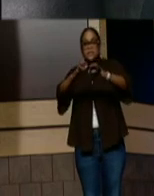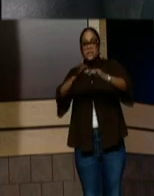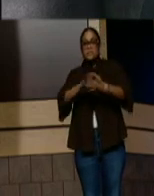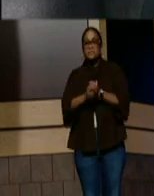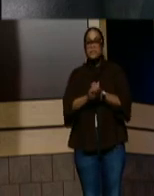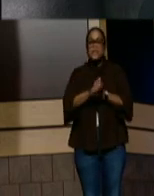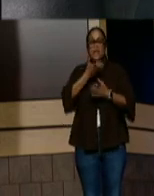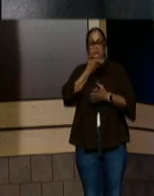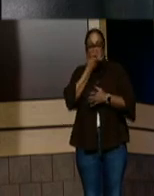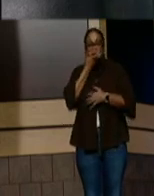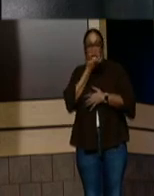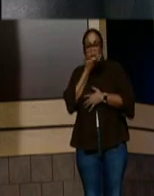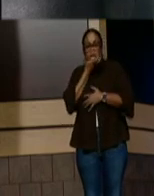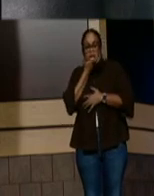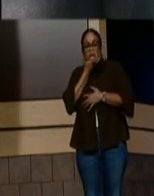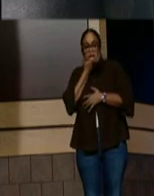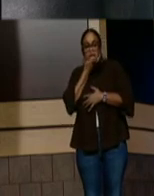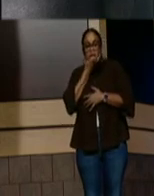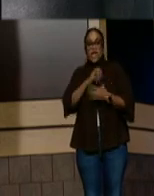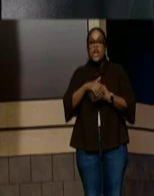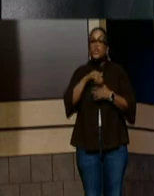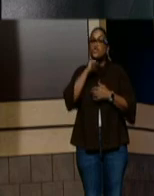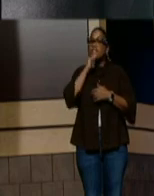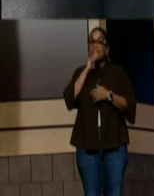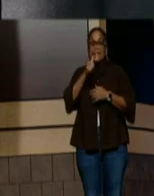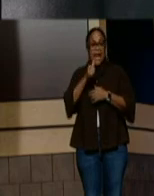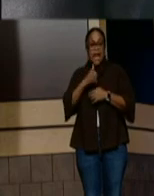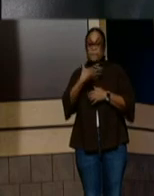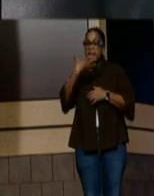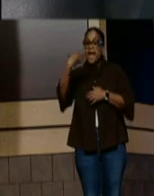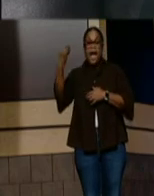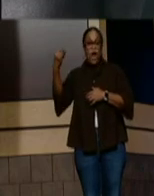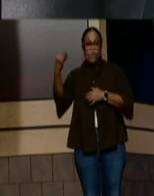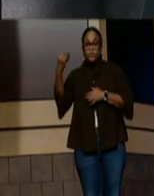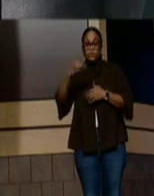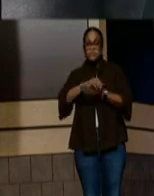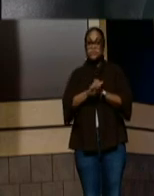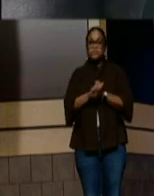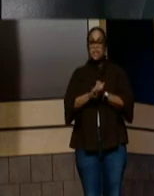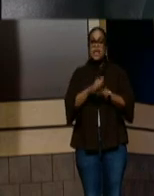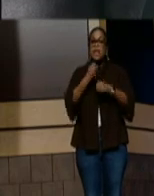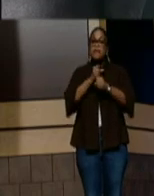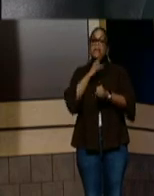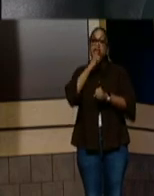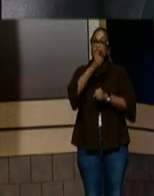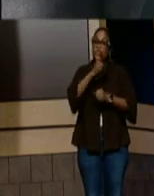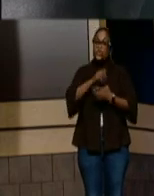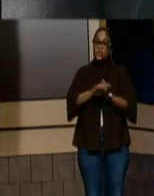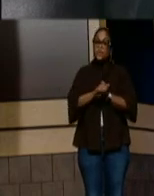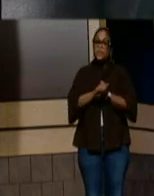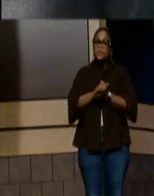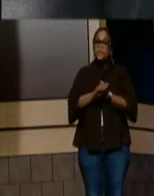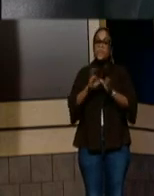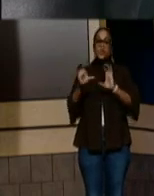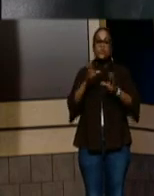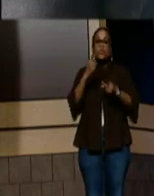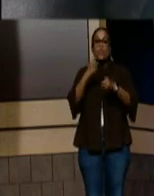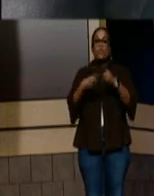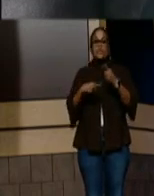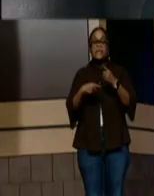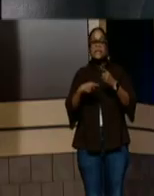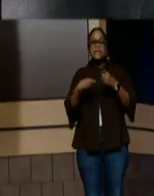you should be, again, away from the public in place. You should make sure that you're doing what we call